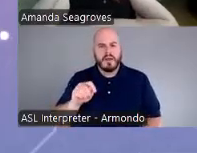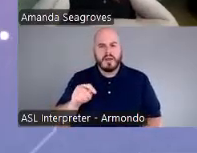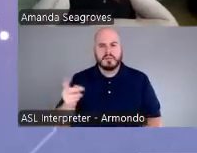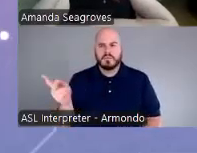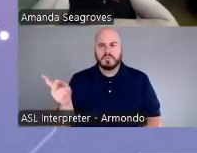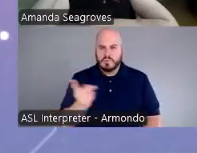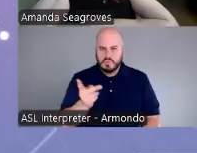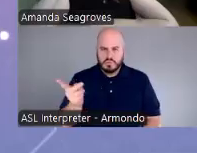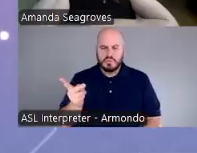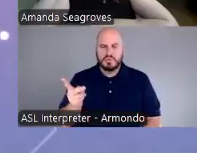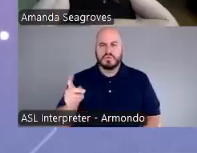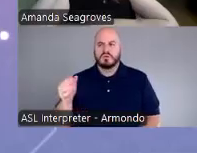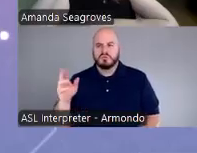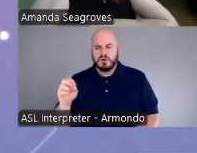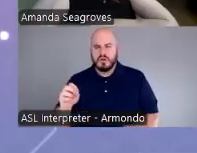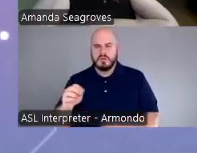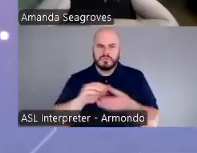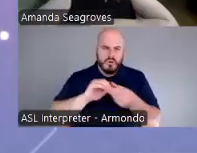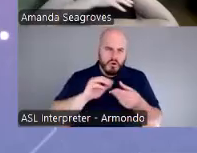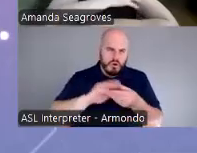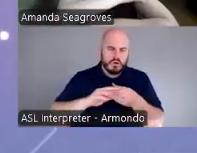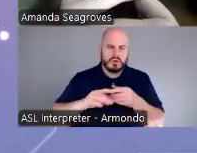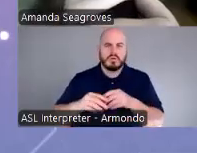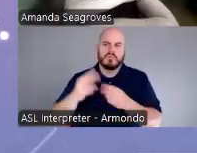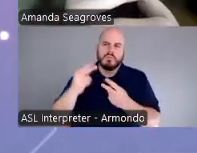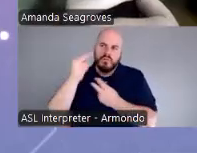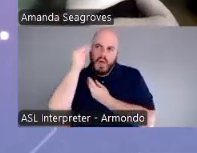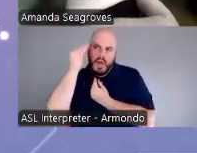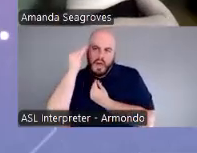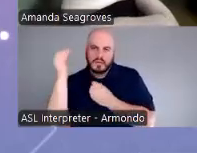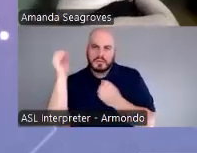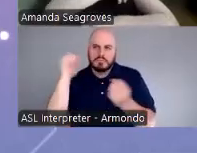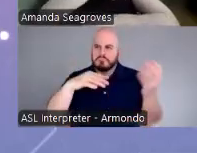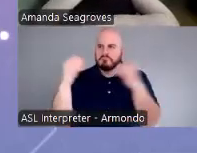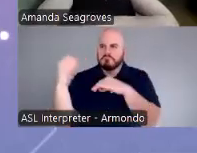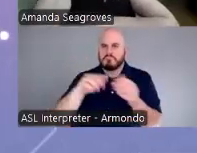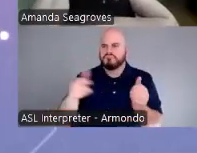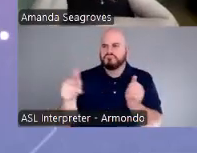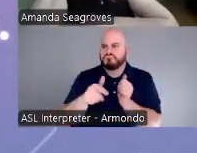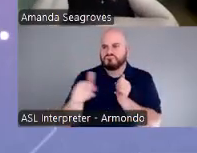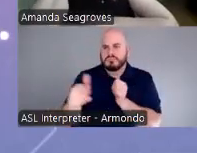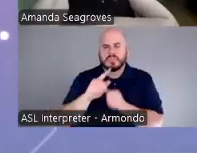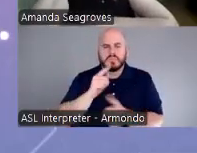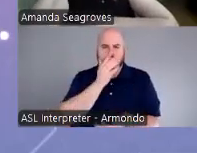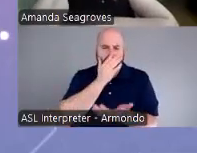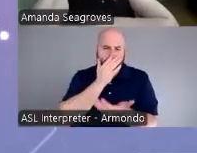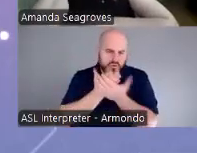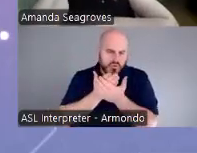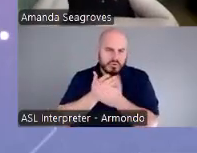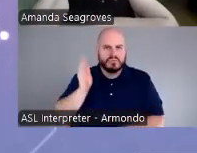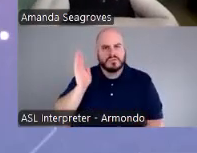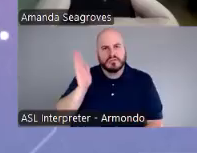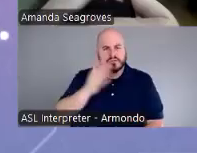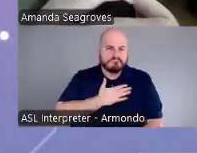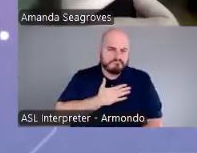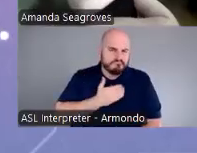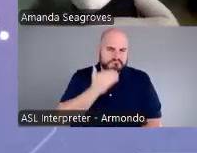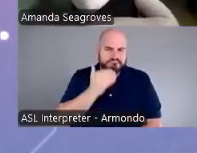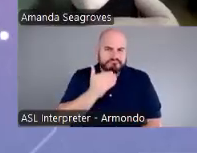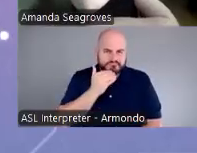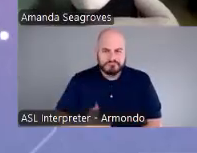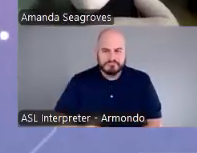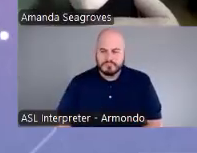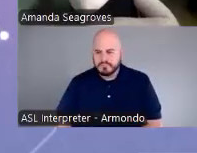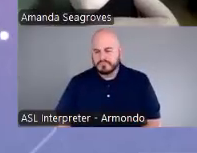talking and reflecting on your different perspectives. So I just think this has been a really good presentation. I think